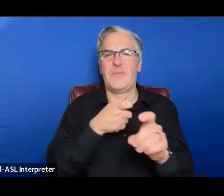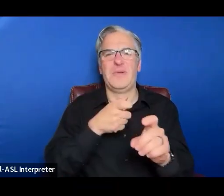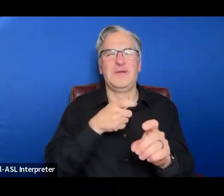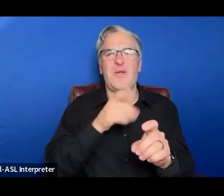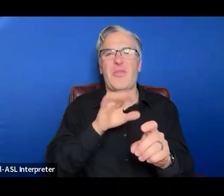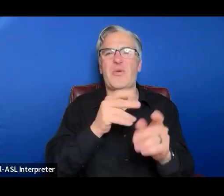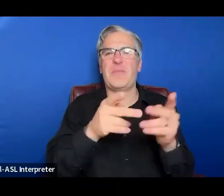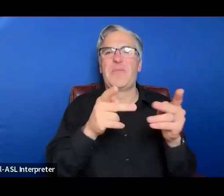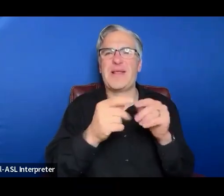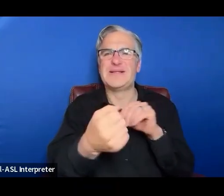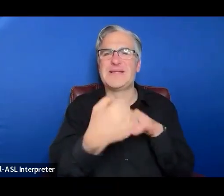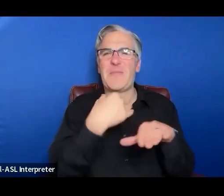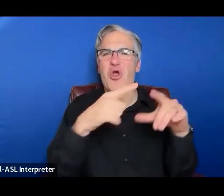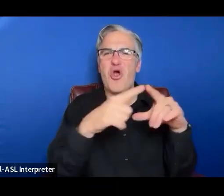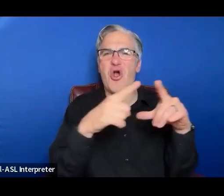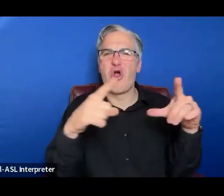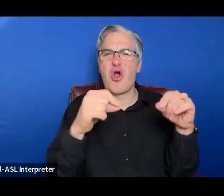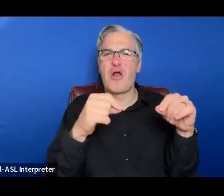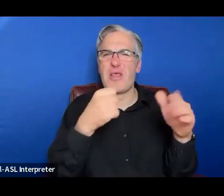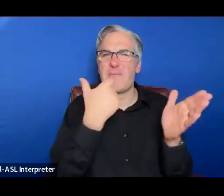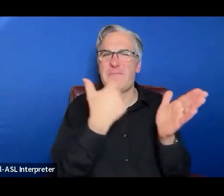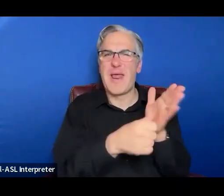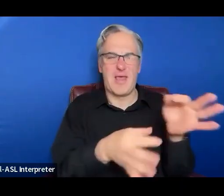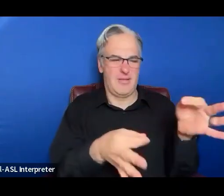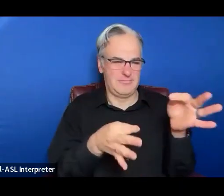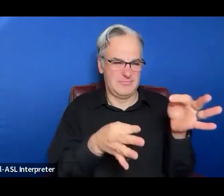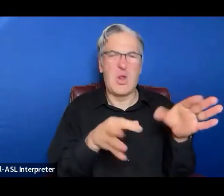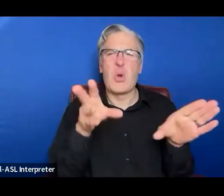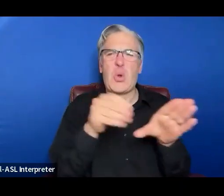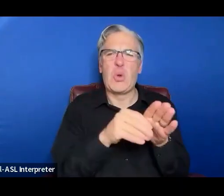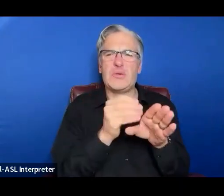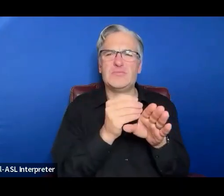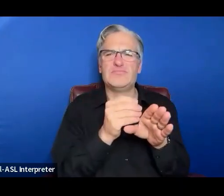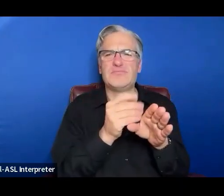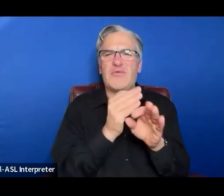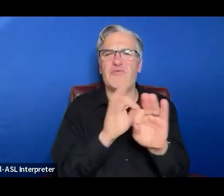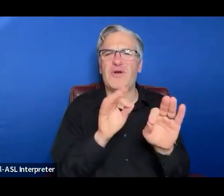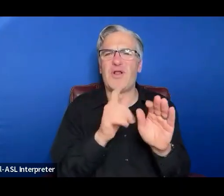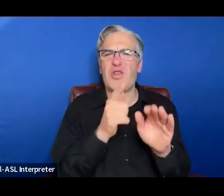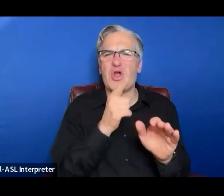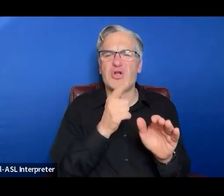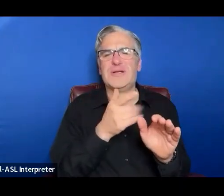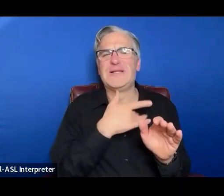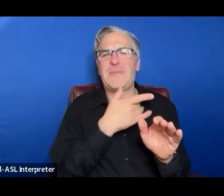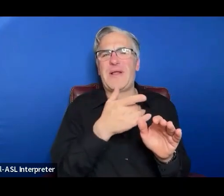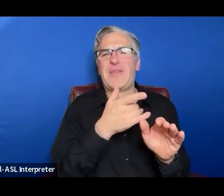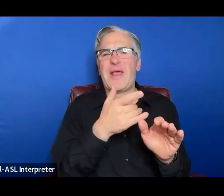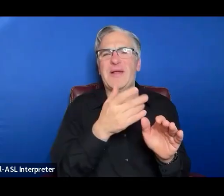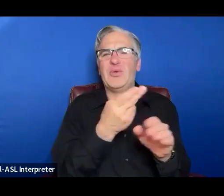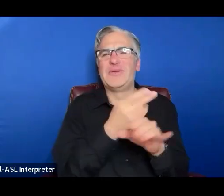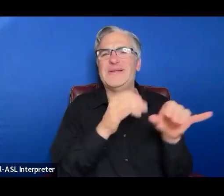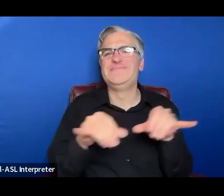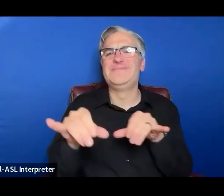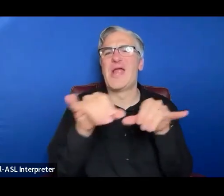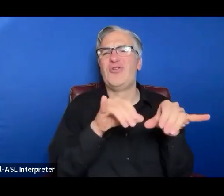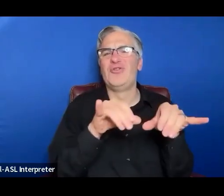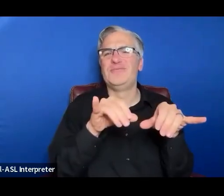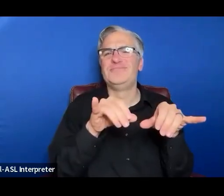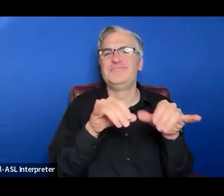a postcard to come have a free lunch or something. They usually use a boilerplate trust, and you want to make sure